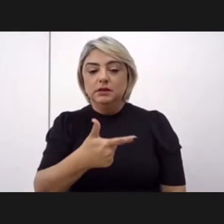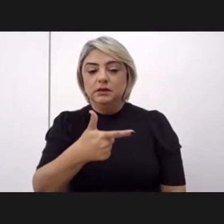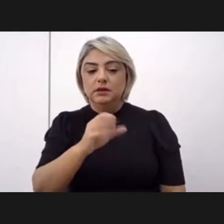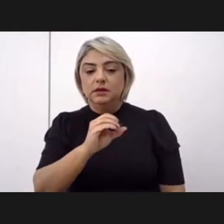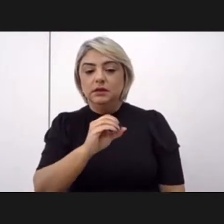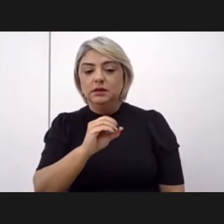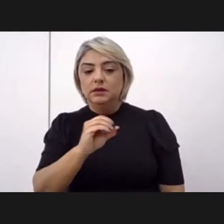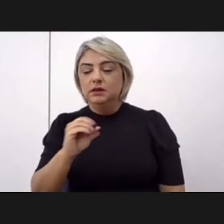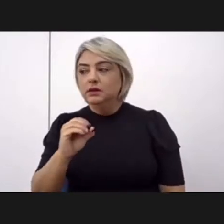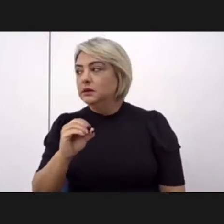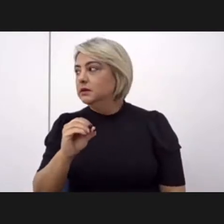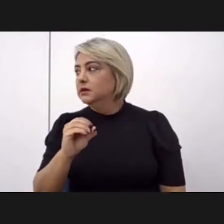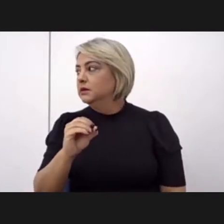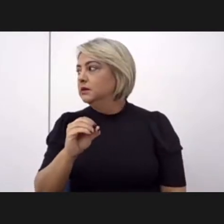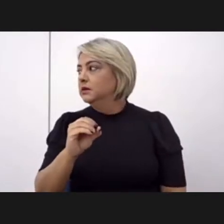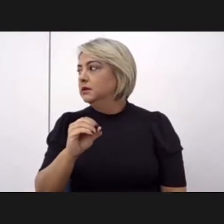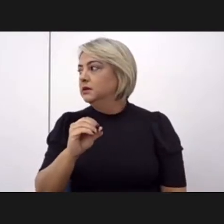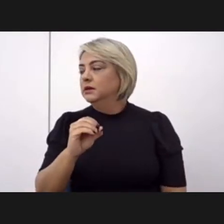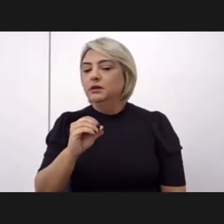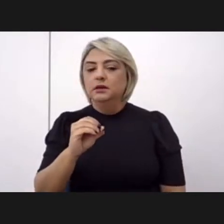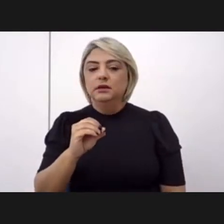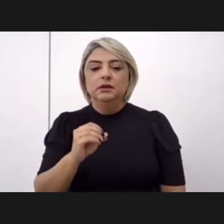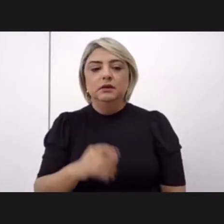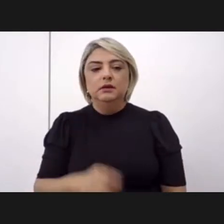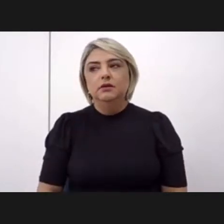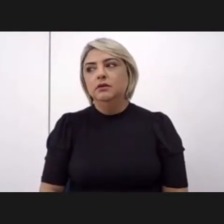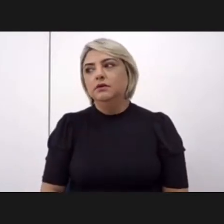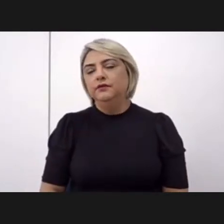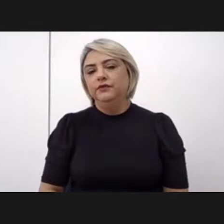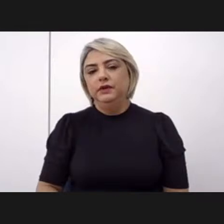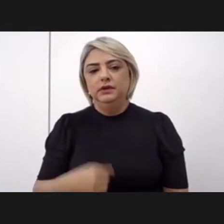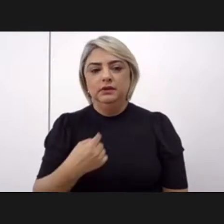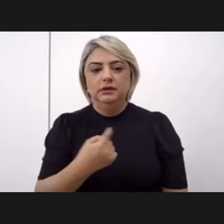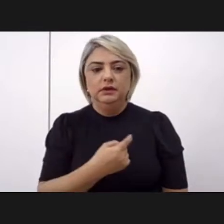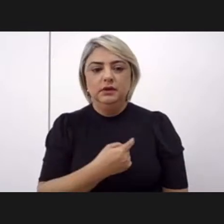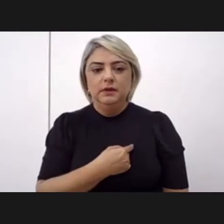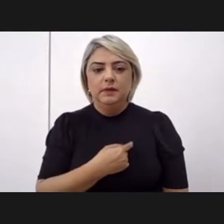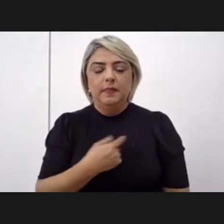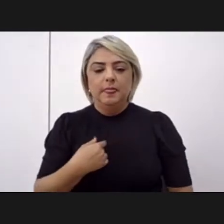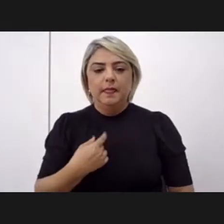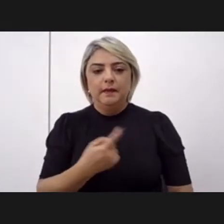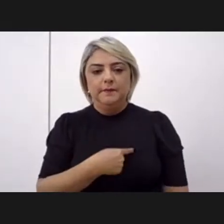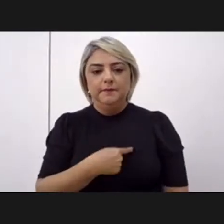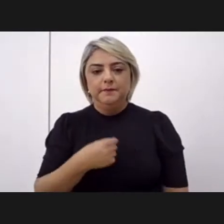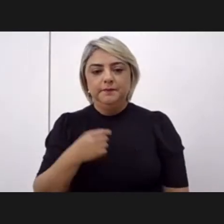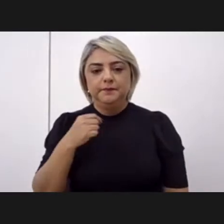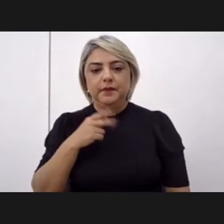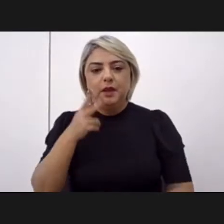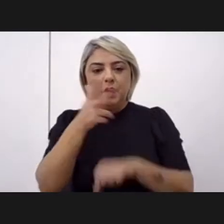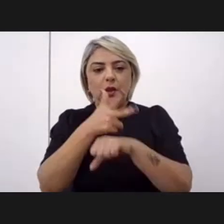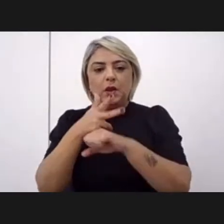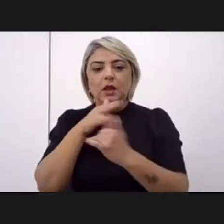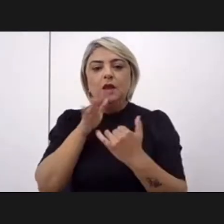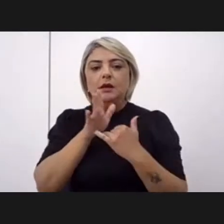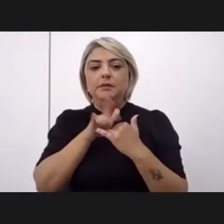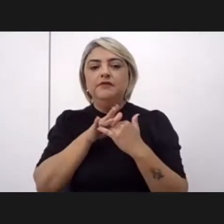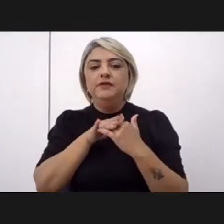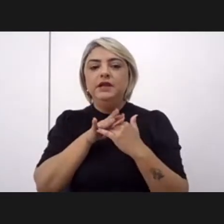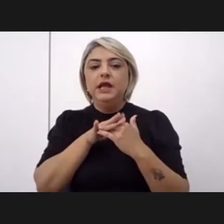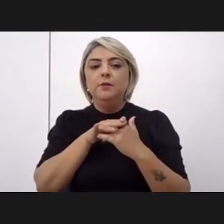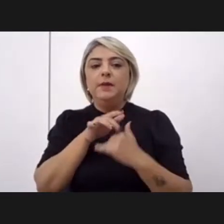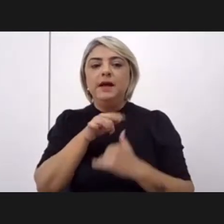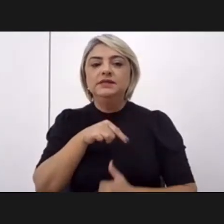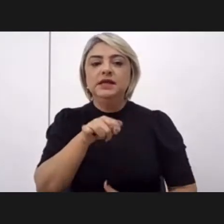views on our webinars on YouTube, and your participation, your questions were